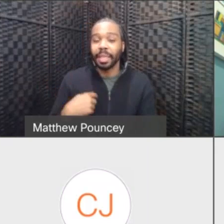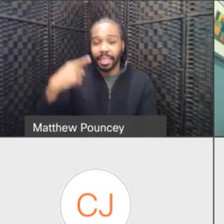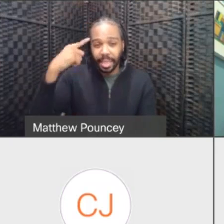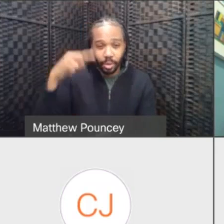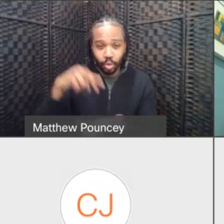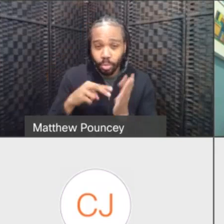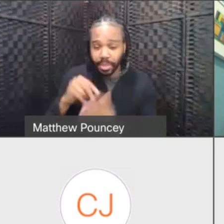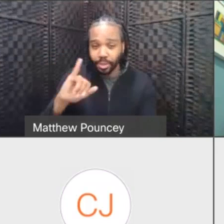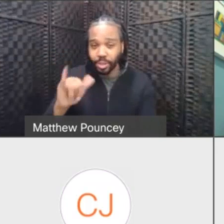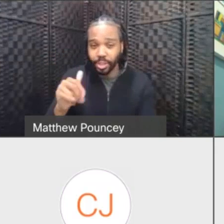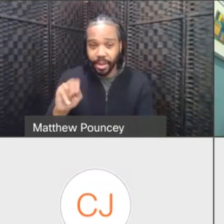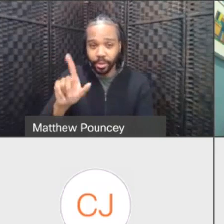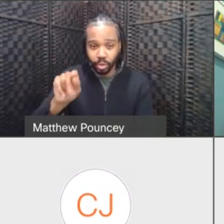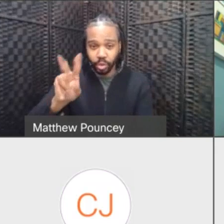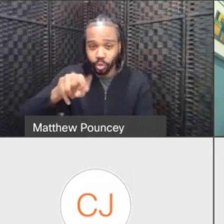claims?